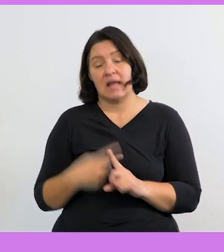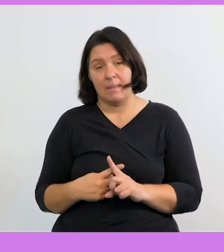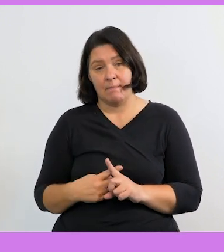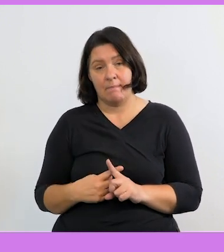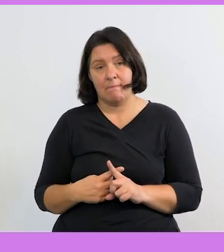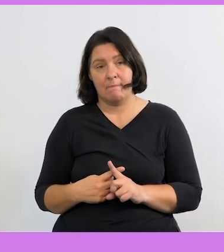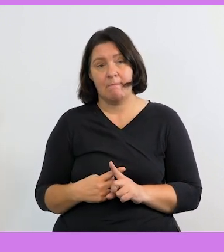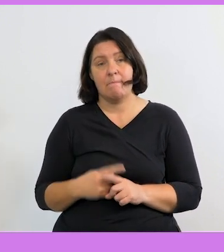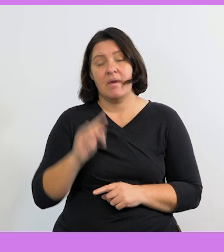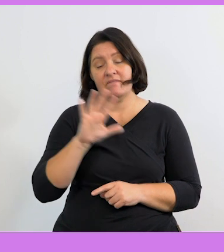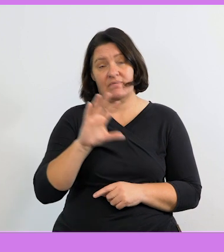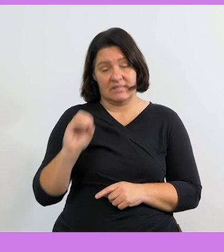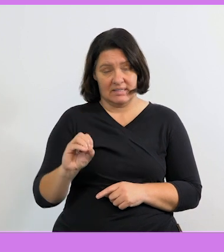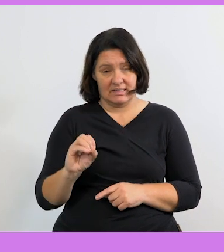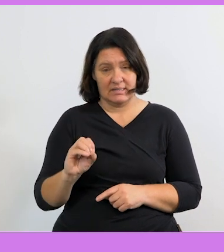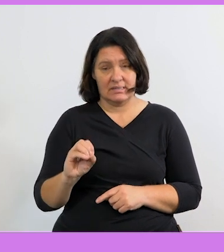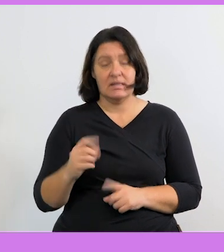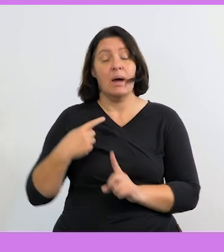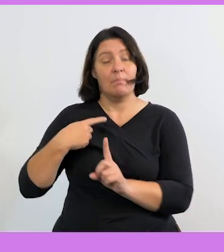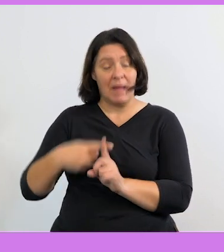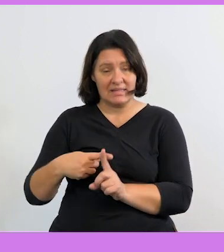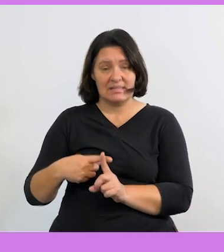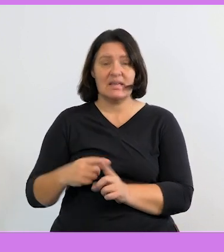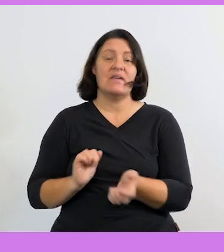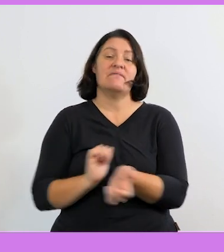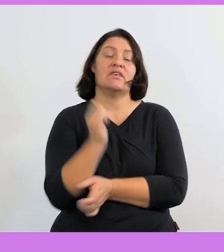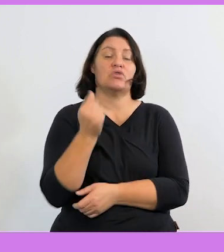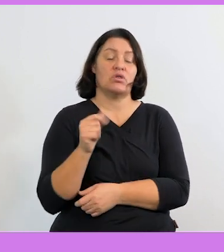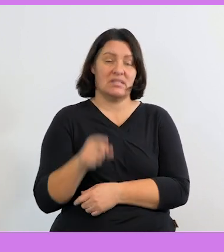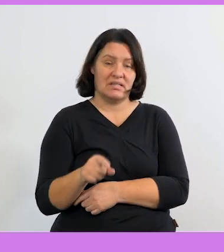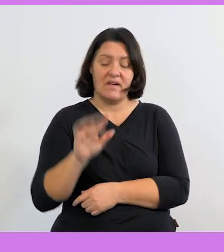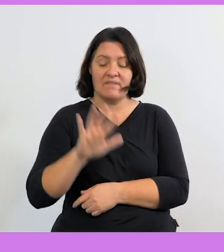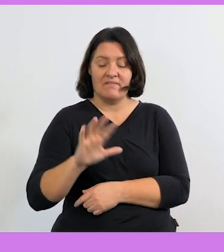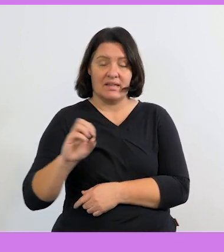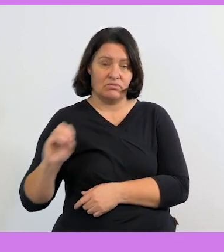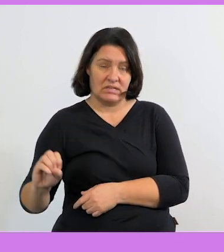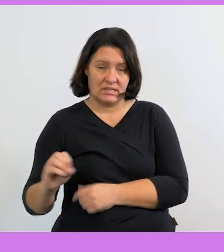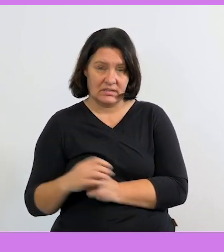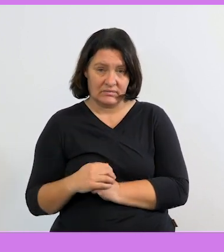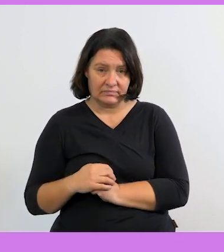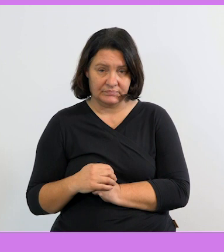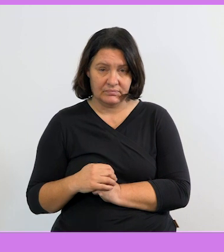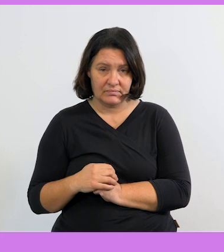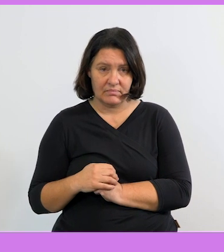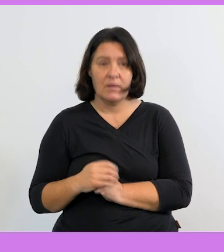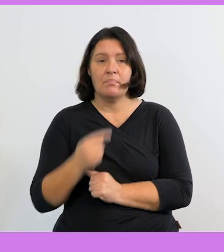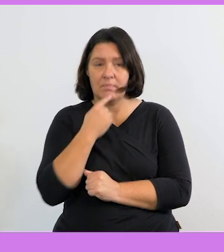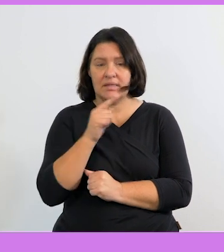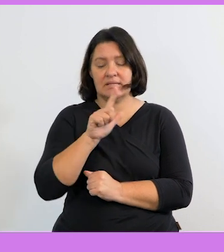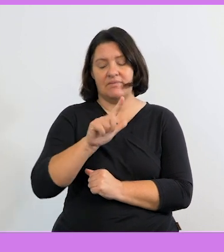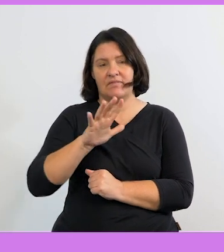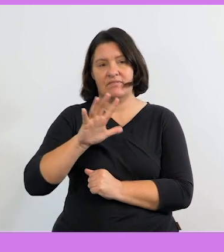by the 50 bunny chows plus the fixed cost, and remember to add the fixed cost, that will give